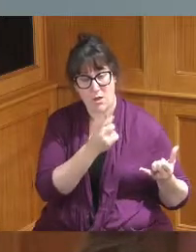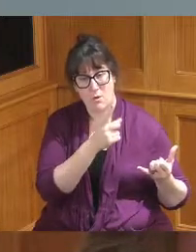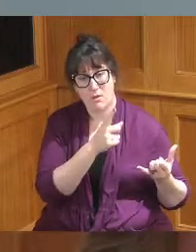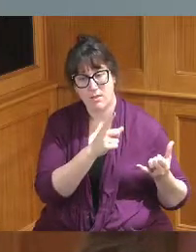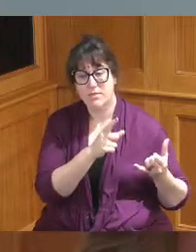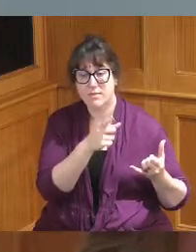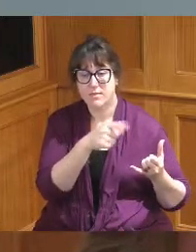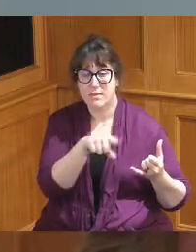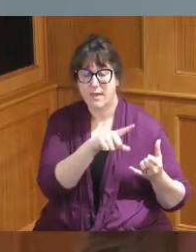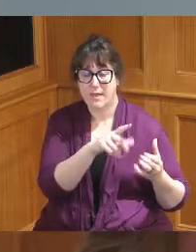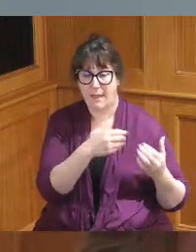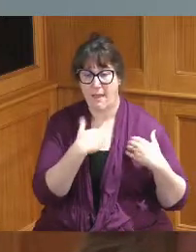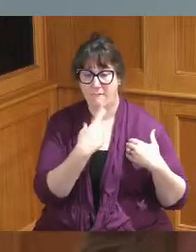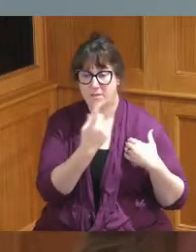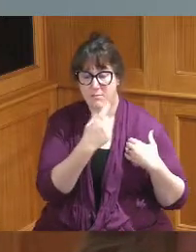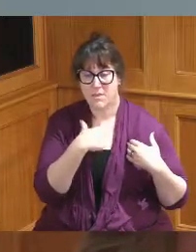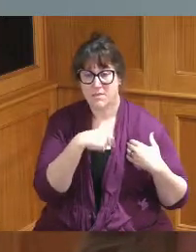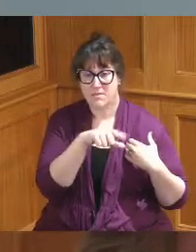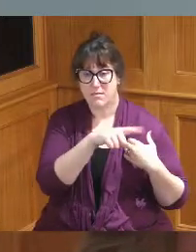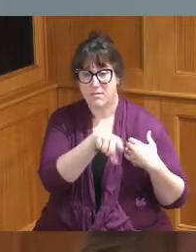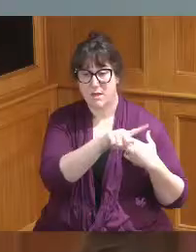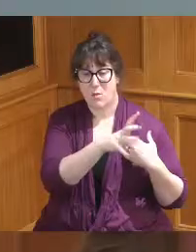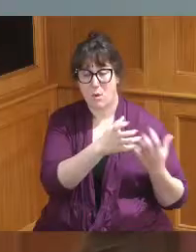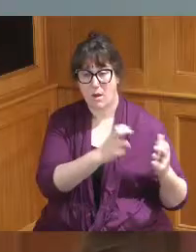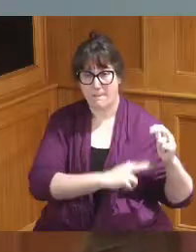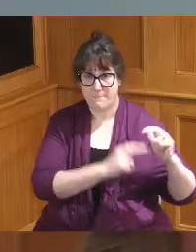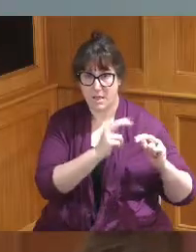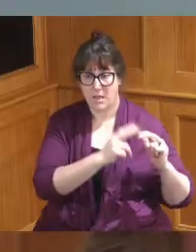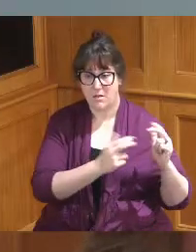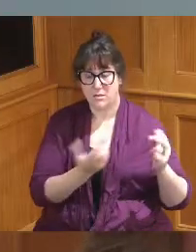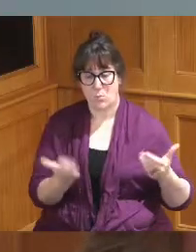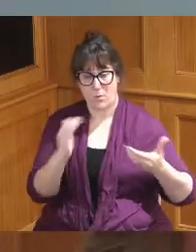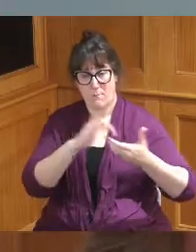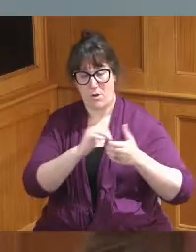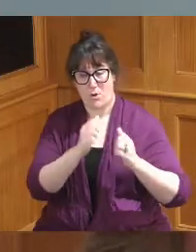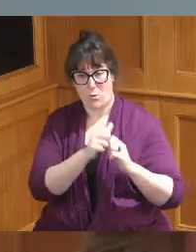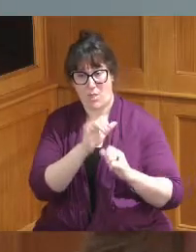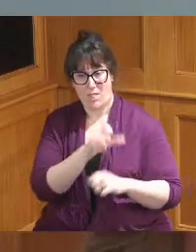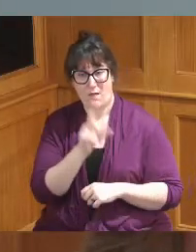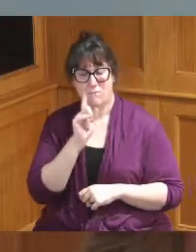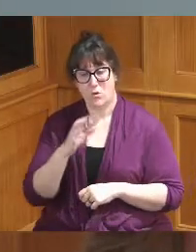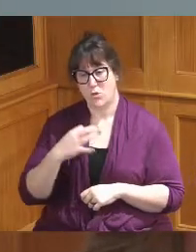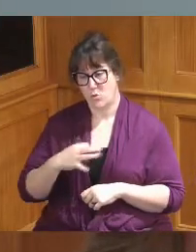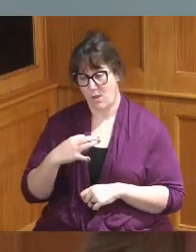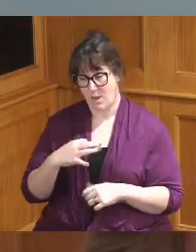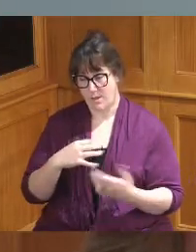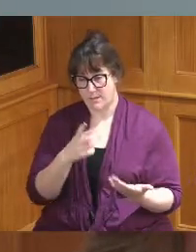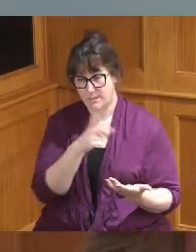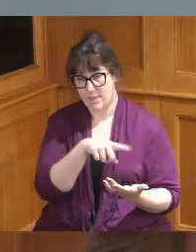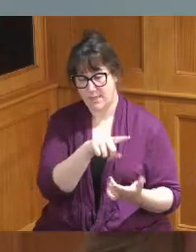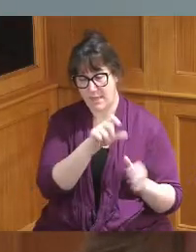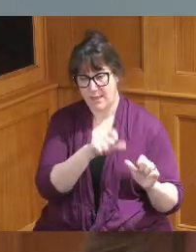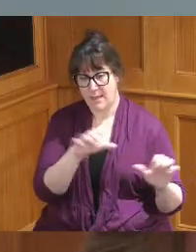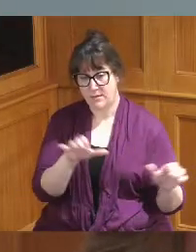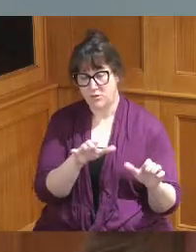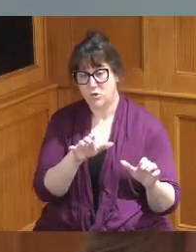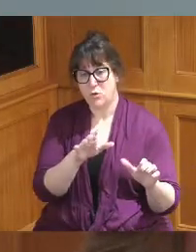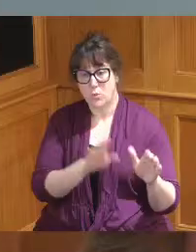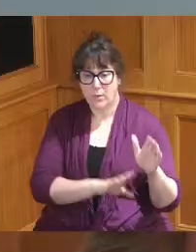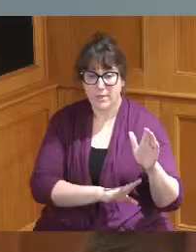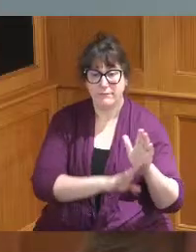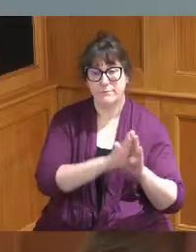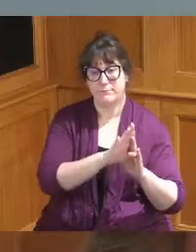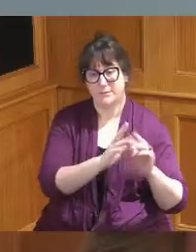they wanted to do. We're doing this, we're planning to partner with them on the credits, and they will be able to move forward with their development